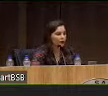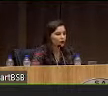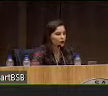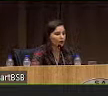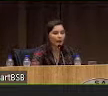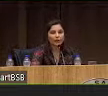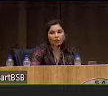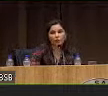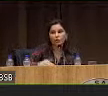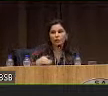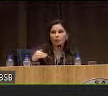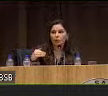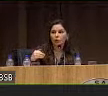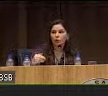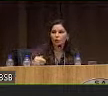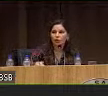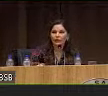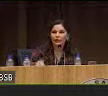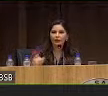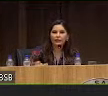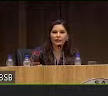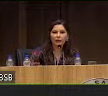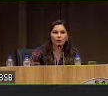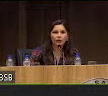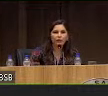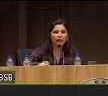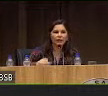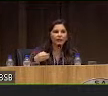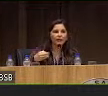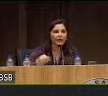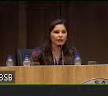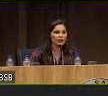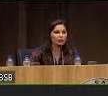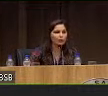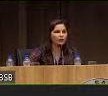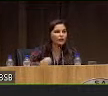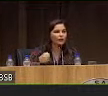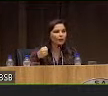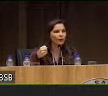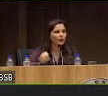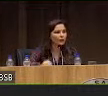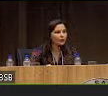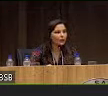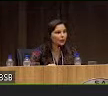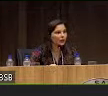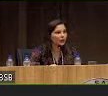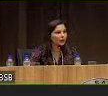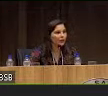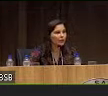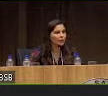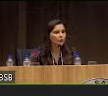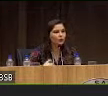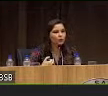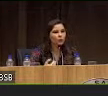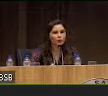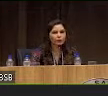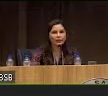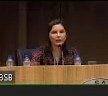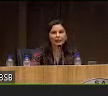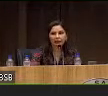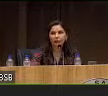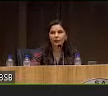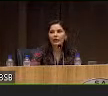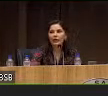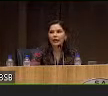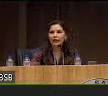exams, we didn't have an intervention protocol. Well, we didn't say we had to do a CT scan